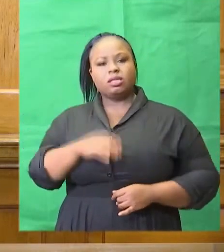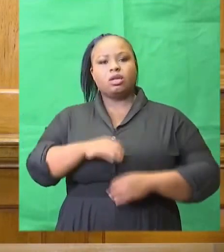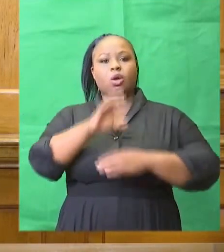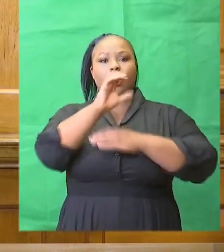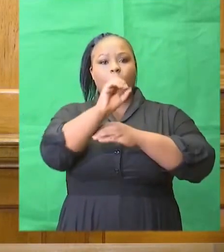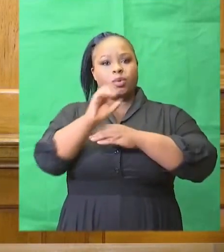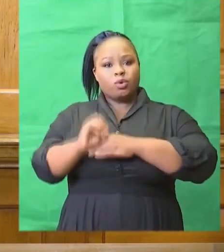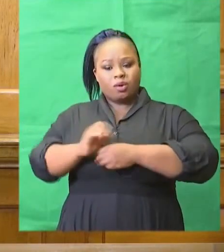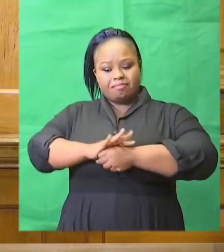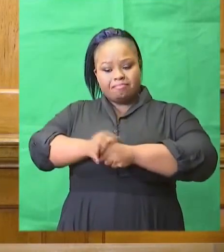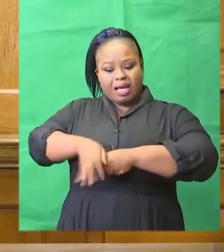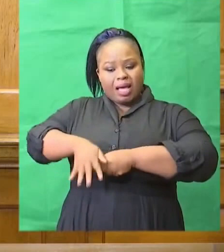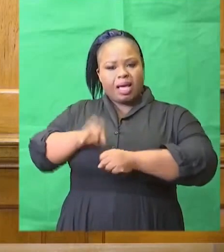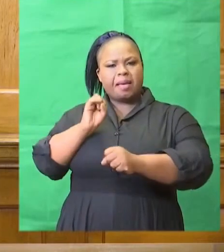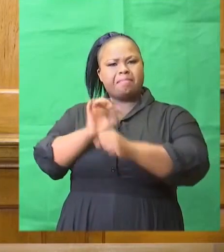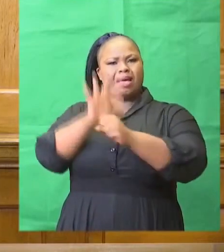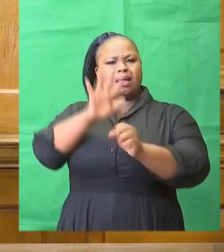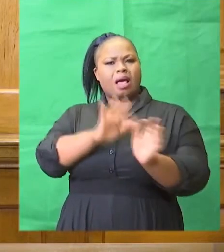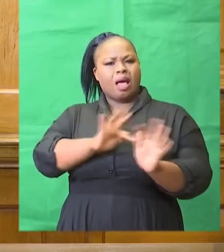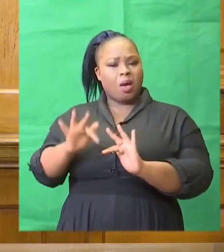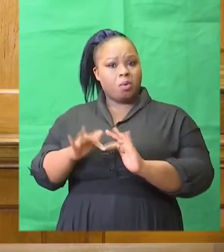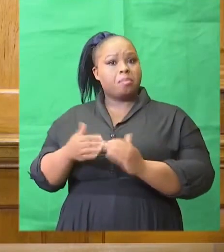Omicron variant.